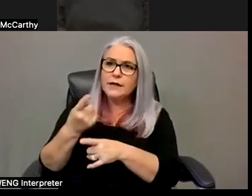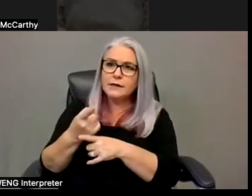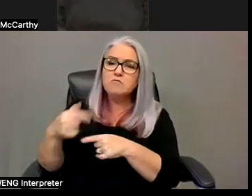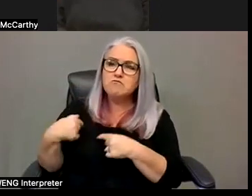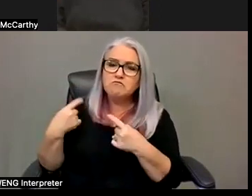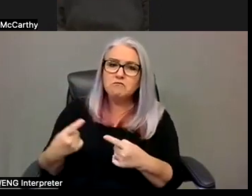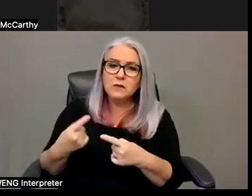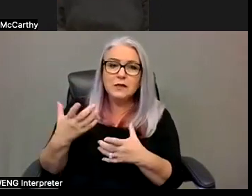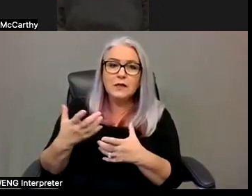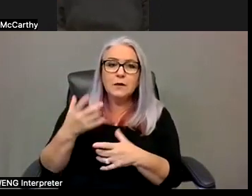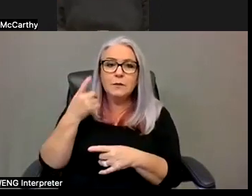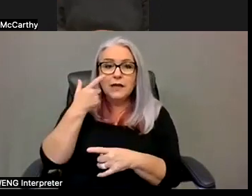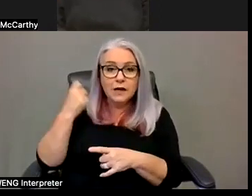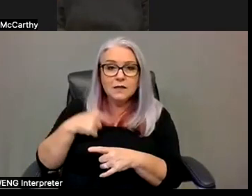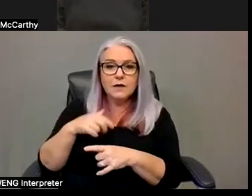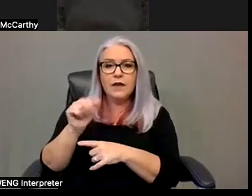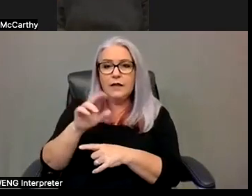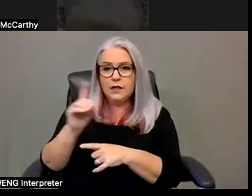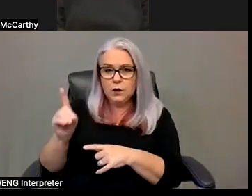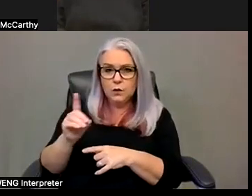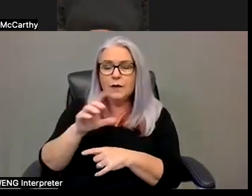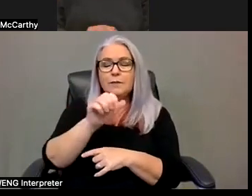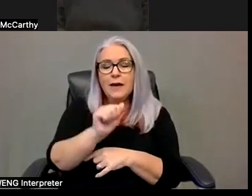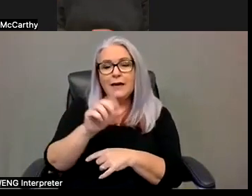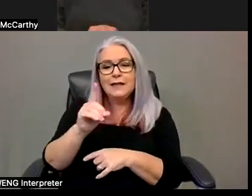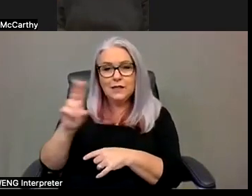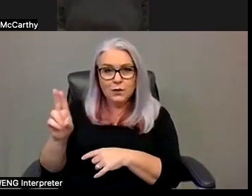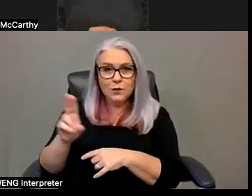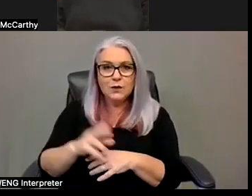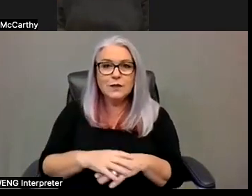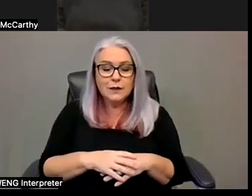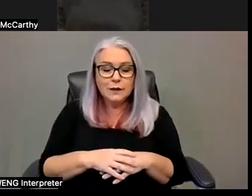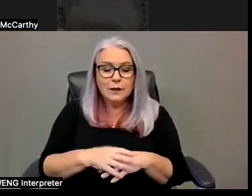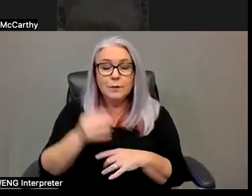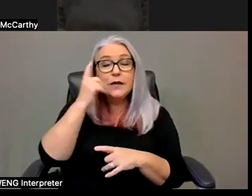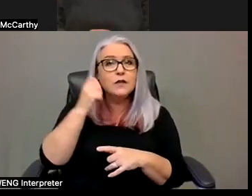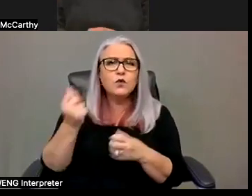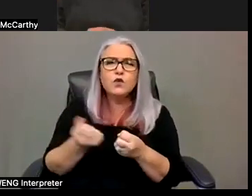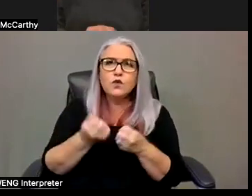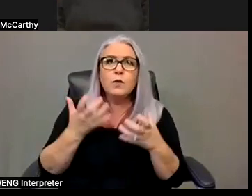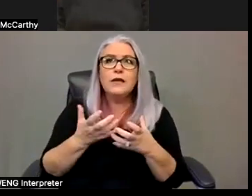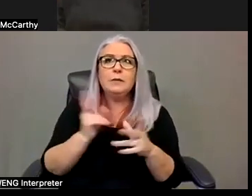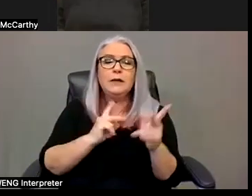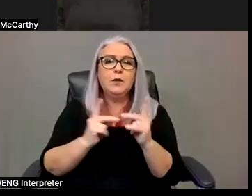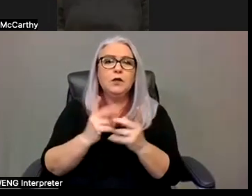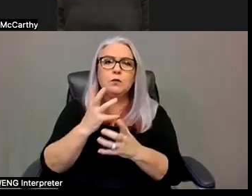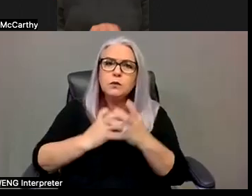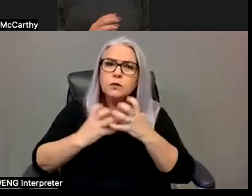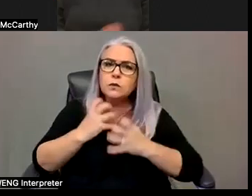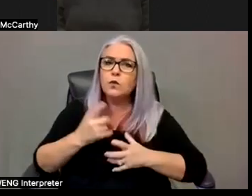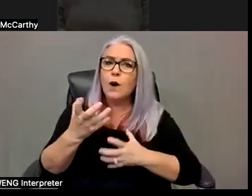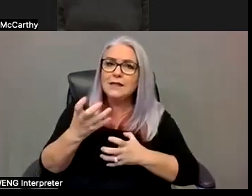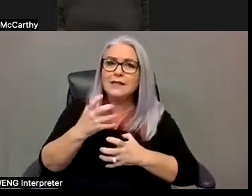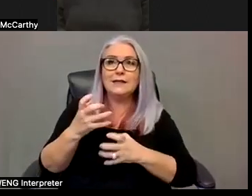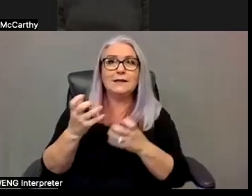as a result of the ADUs. I think that because there was such an outcry that the lack of transparency